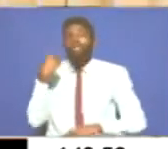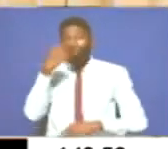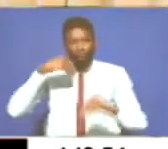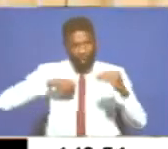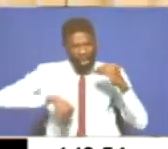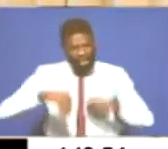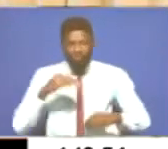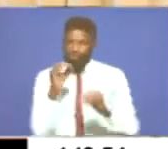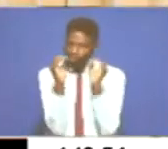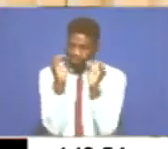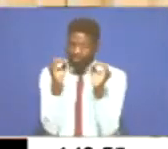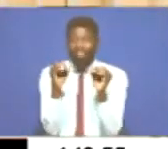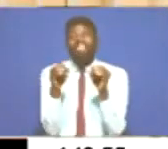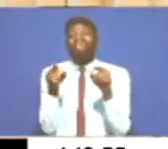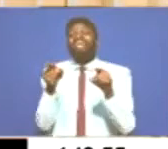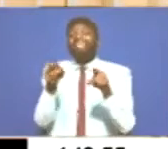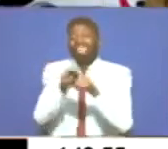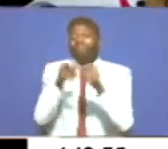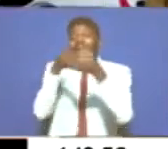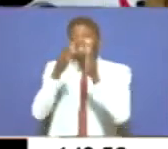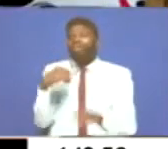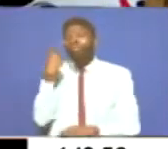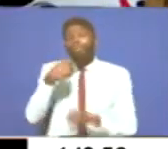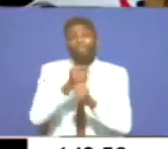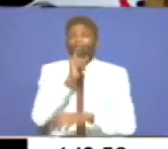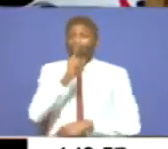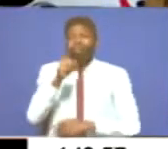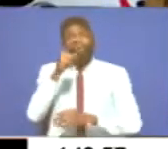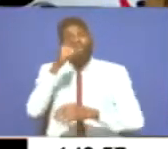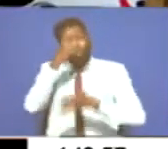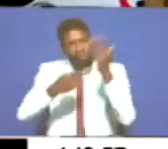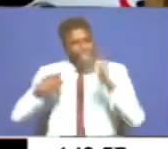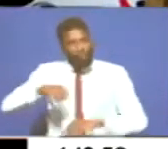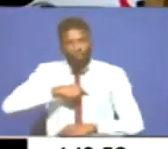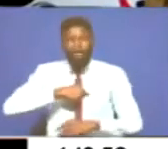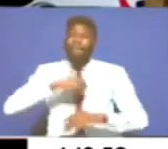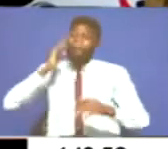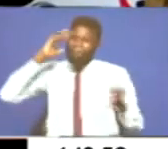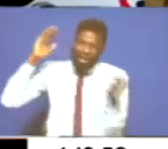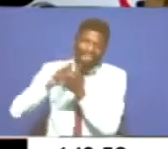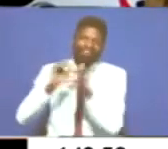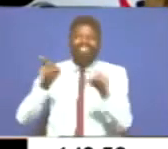who make sure that whatever we believe in as a nation is also realized.